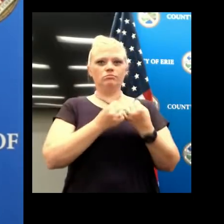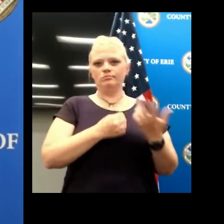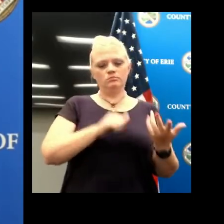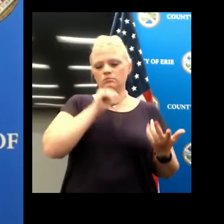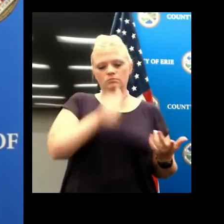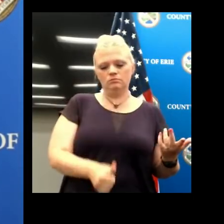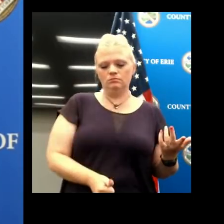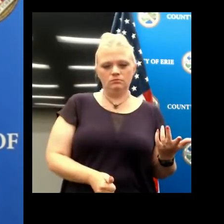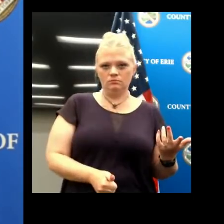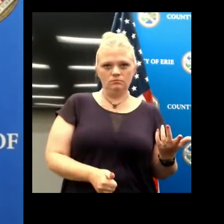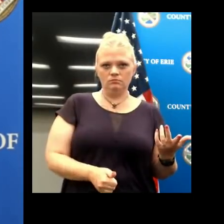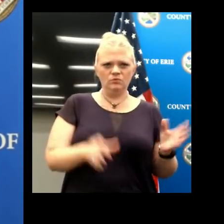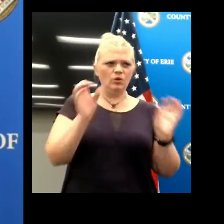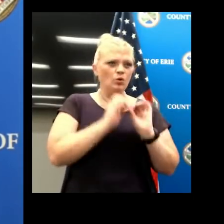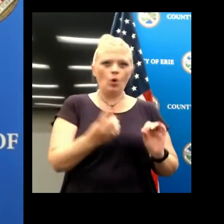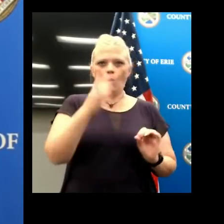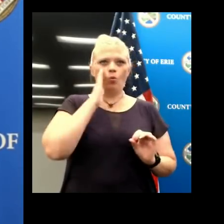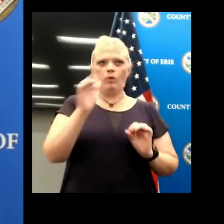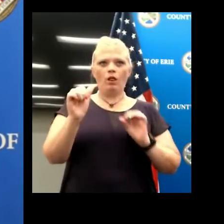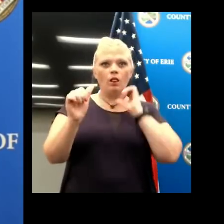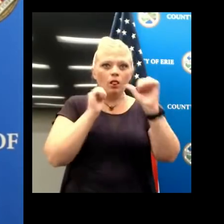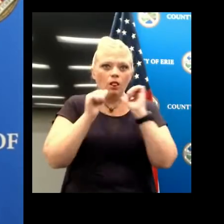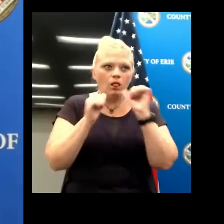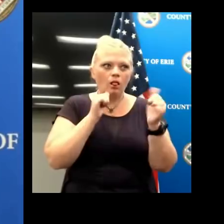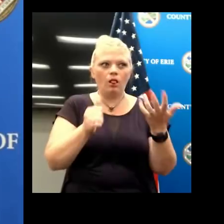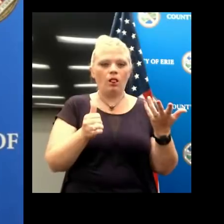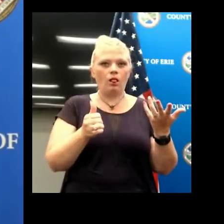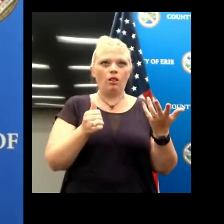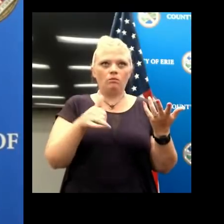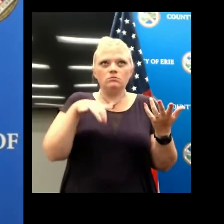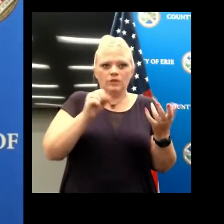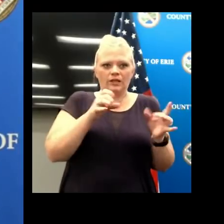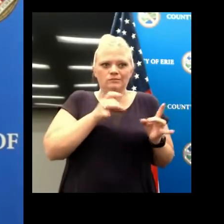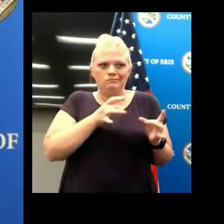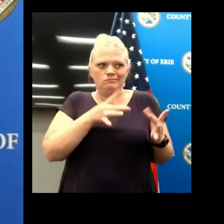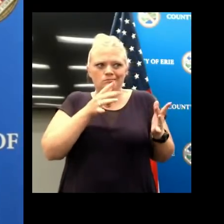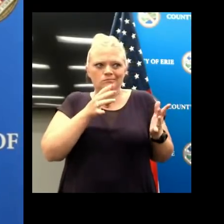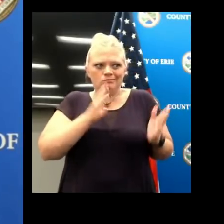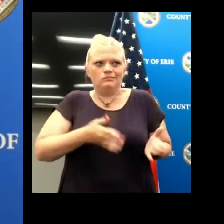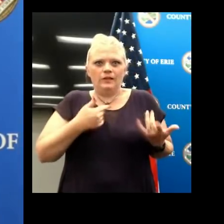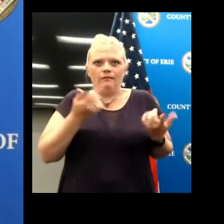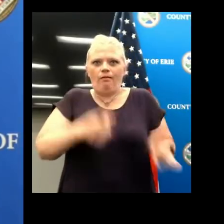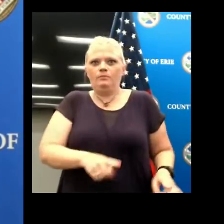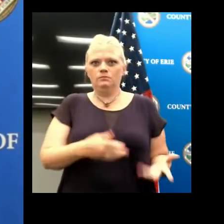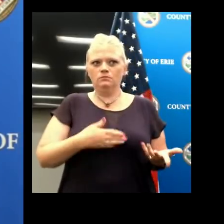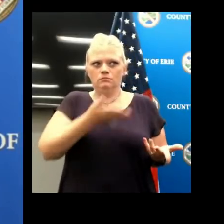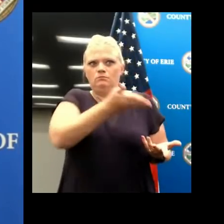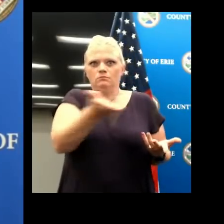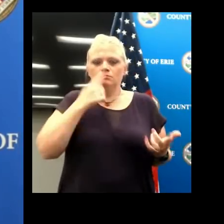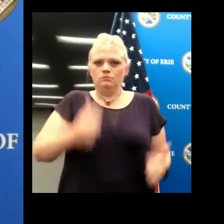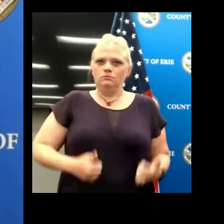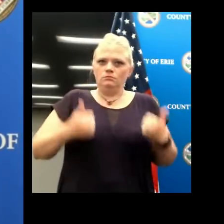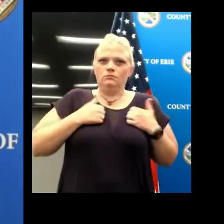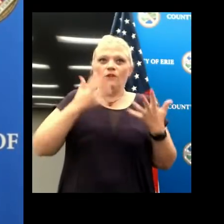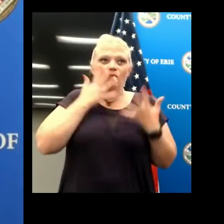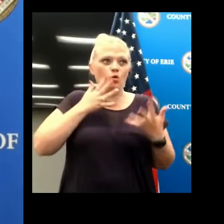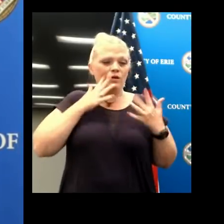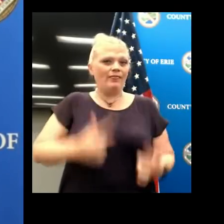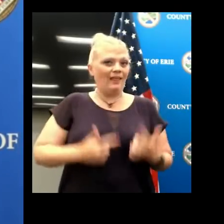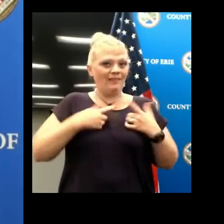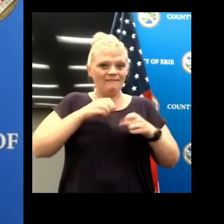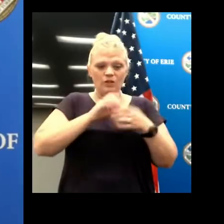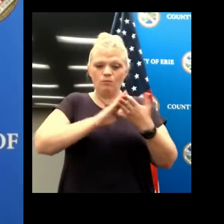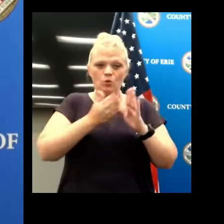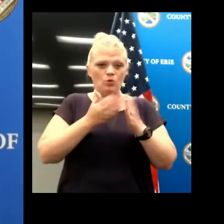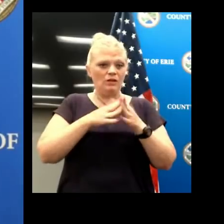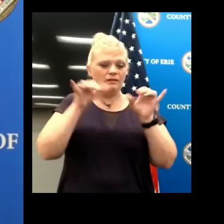not. No one will deny that there are not racists and bigots out there, because there are. And unfortunately, they live in our community, just like